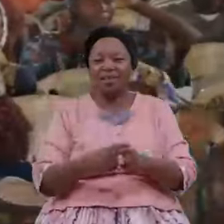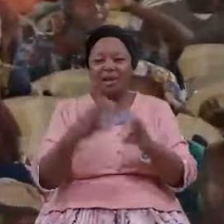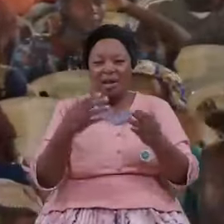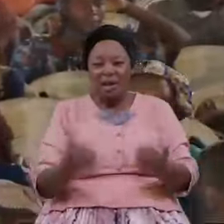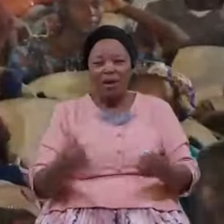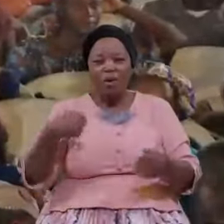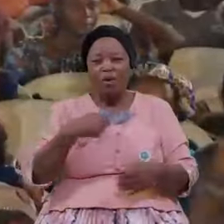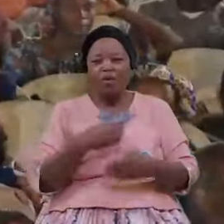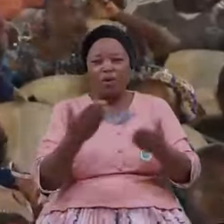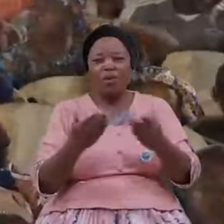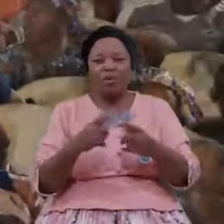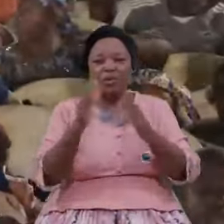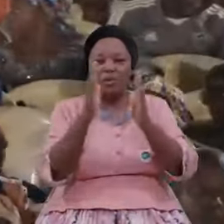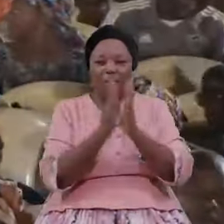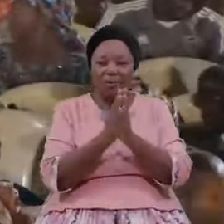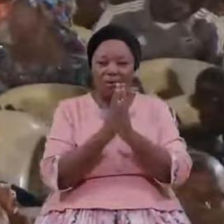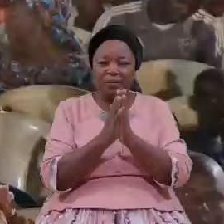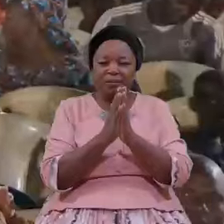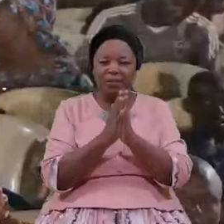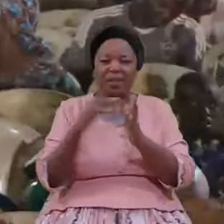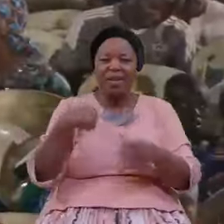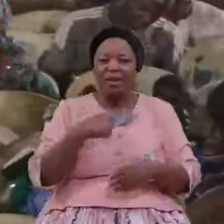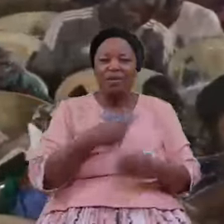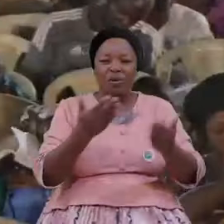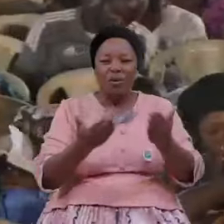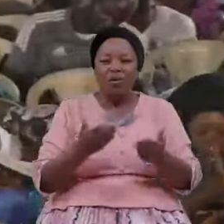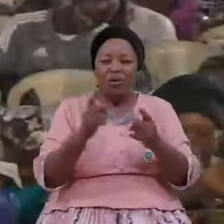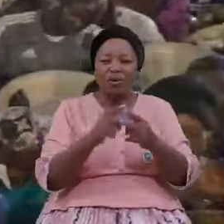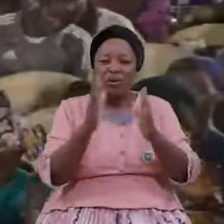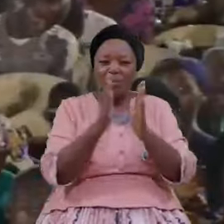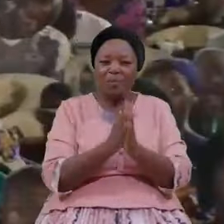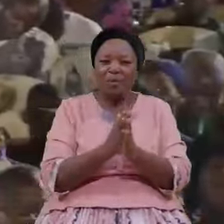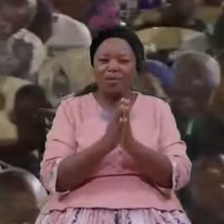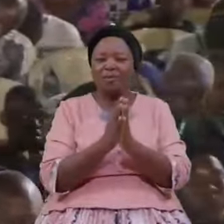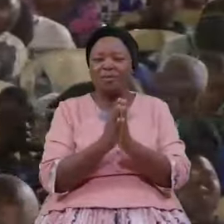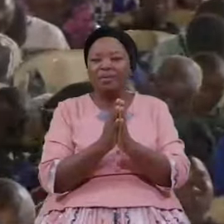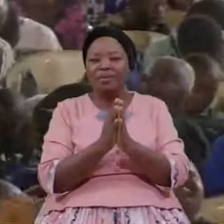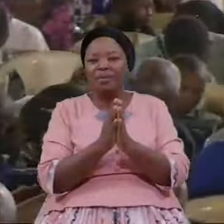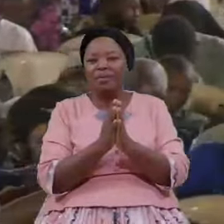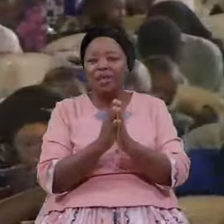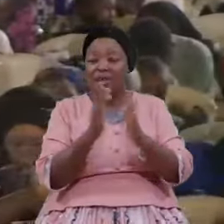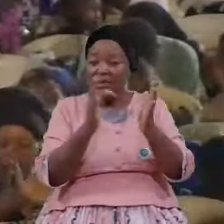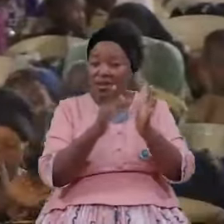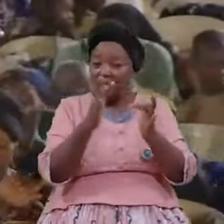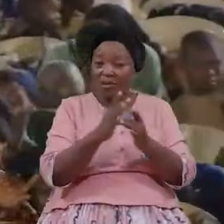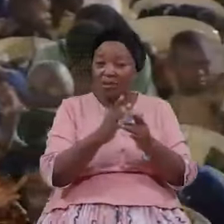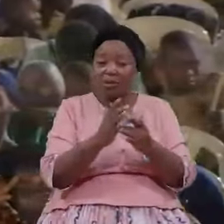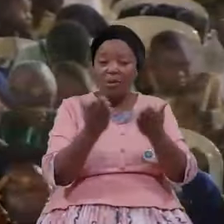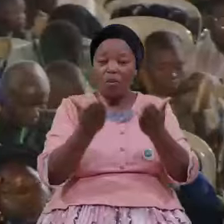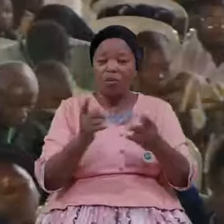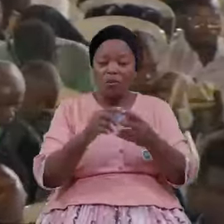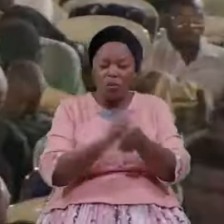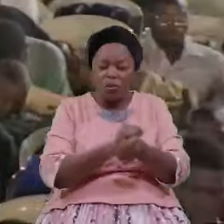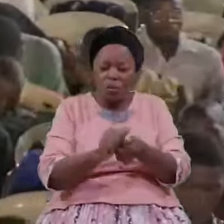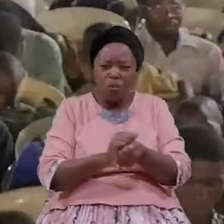closed. Heads bowed and eyes closed. He wants to wash you now. He wants to cleanse you